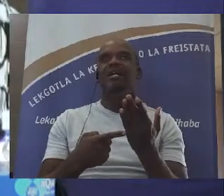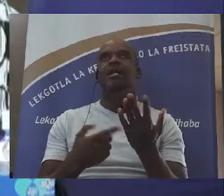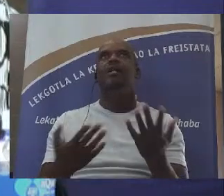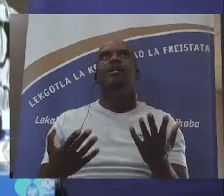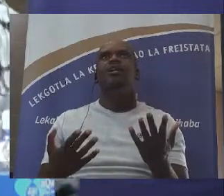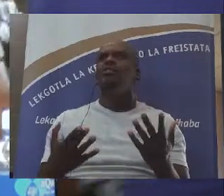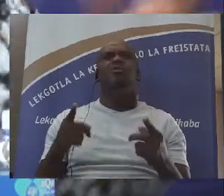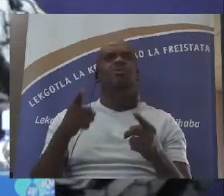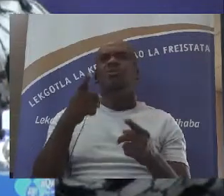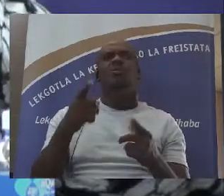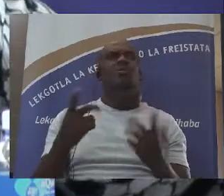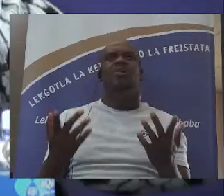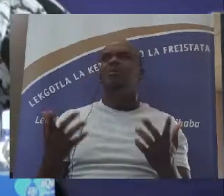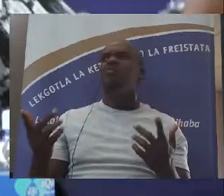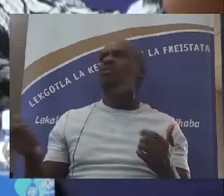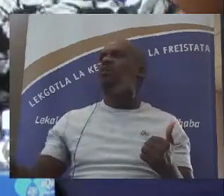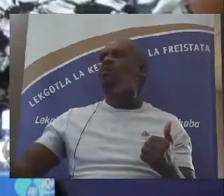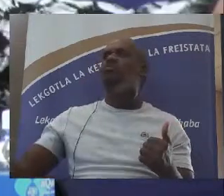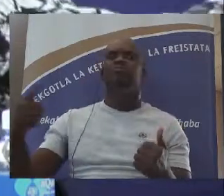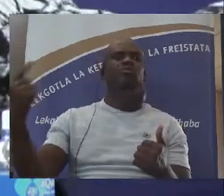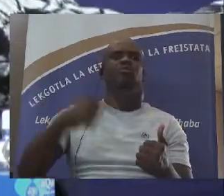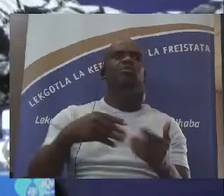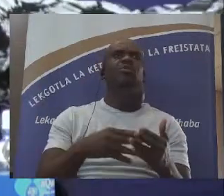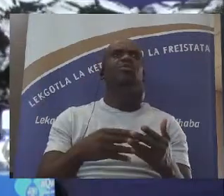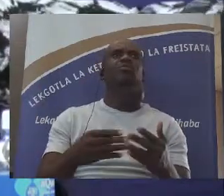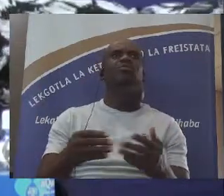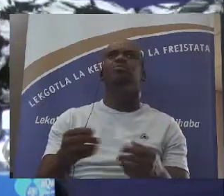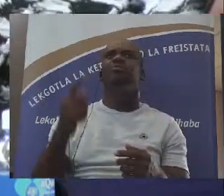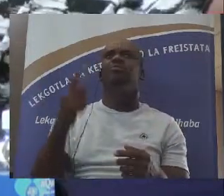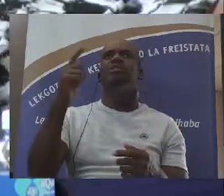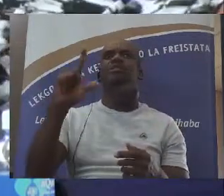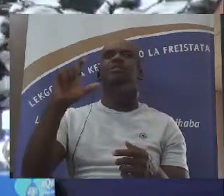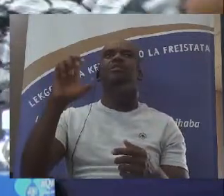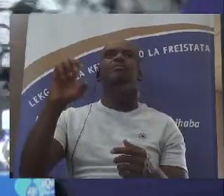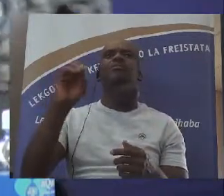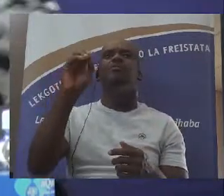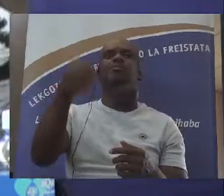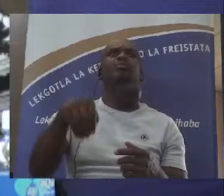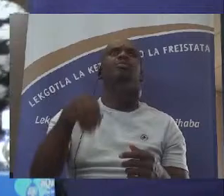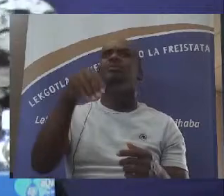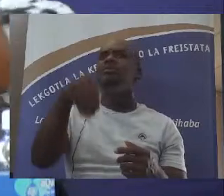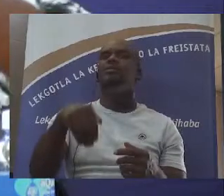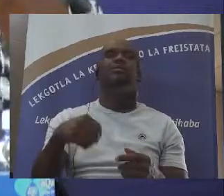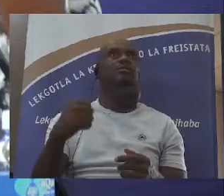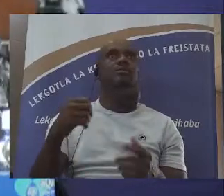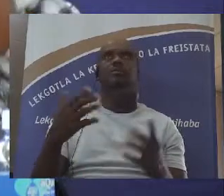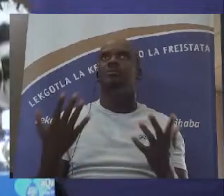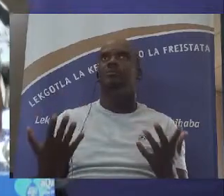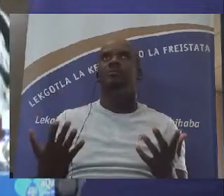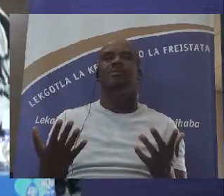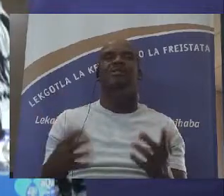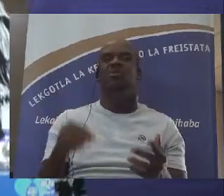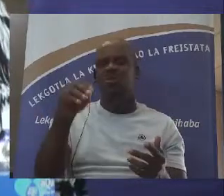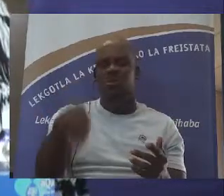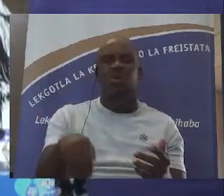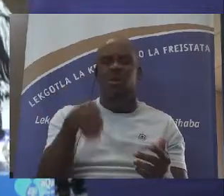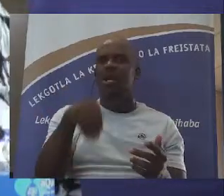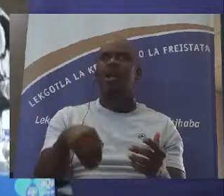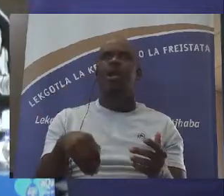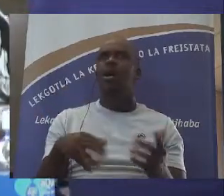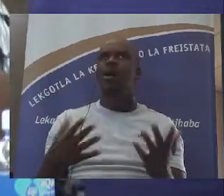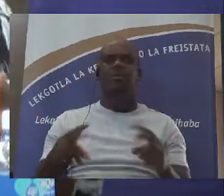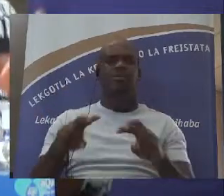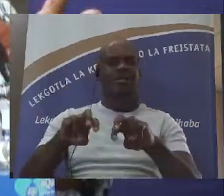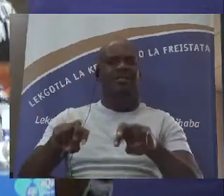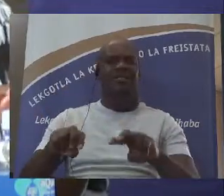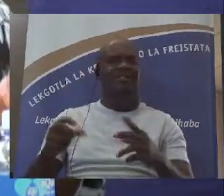just take someone maybe who did LLB and then this person is going to drill, is going to search for oil and gas. I mean,